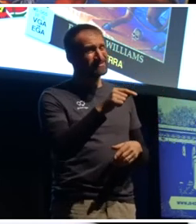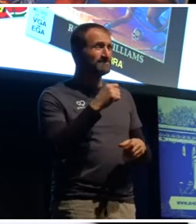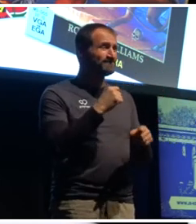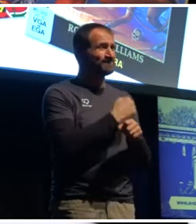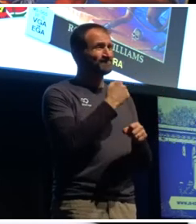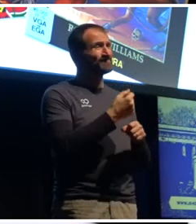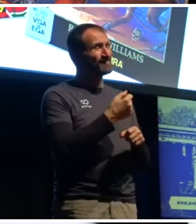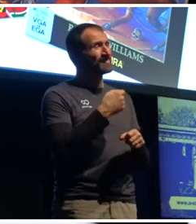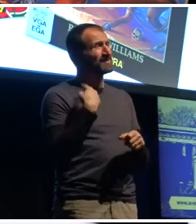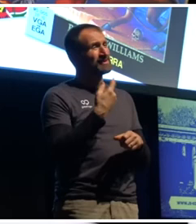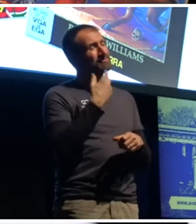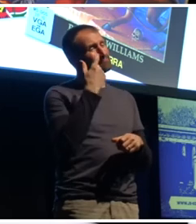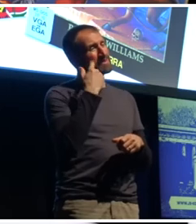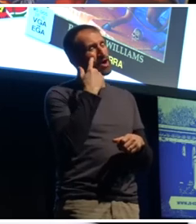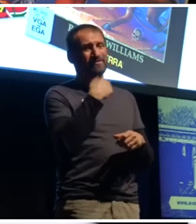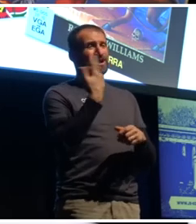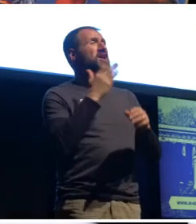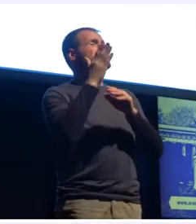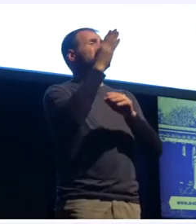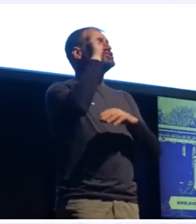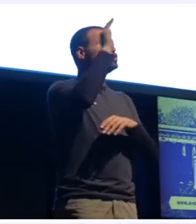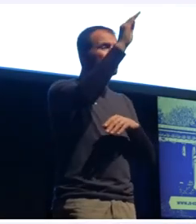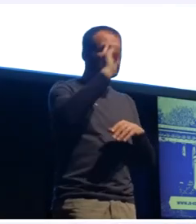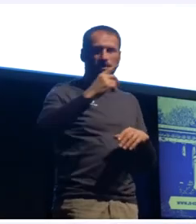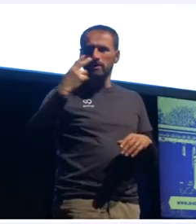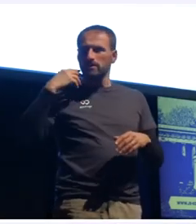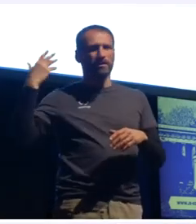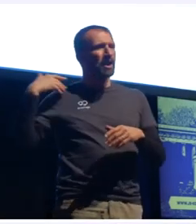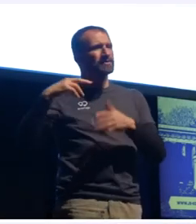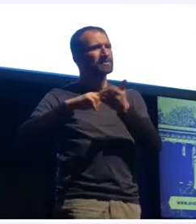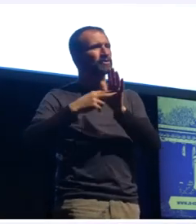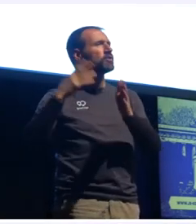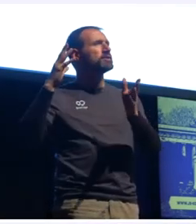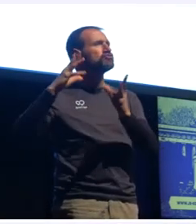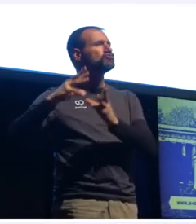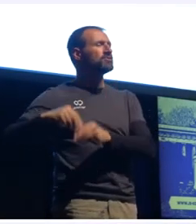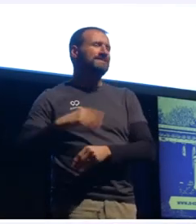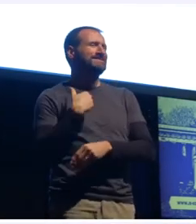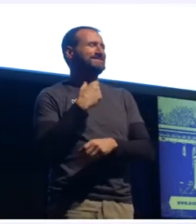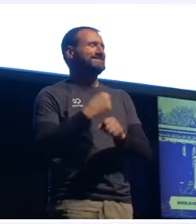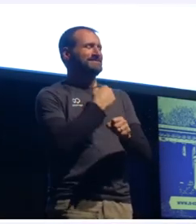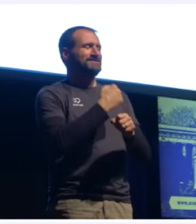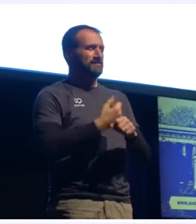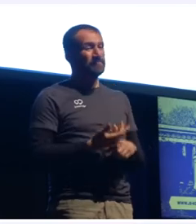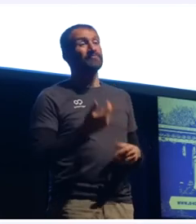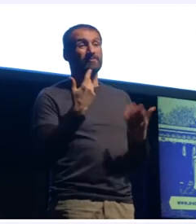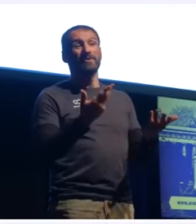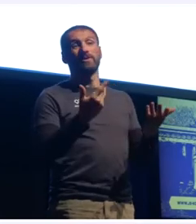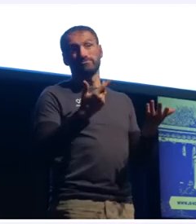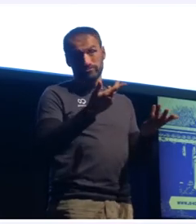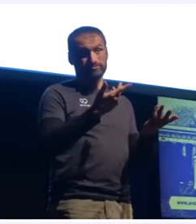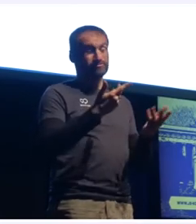that faces us as we race forward toward the future. Jan Erik will be talking about WebAssembly a whole lot